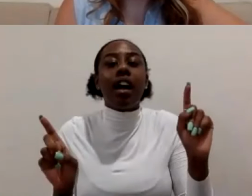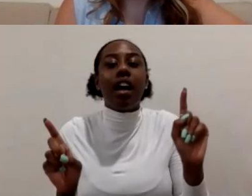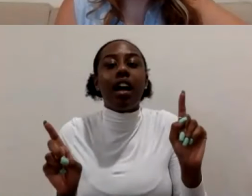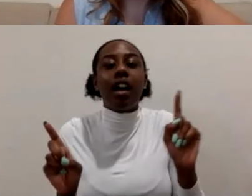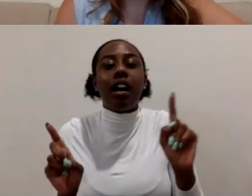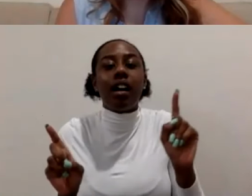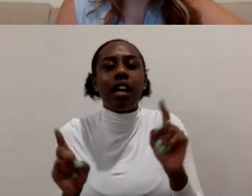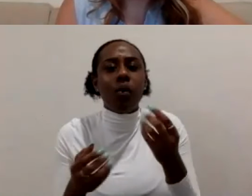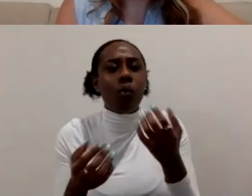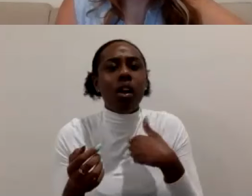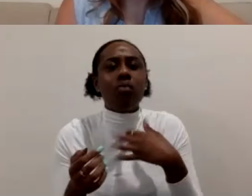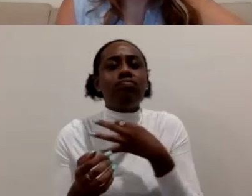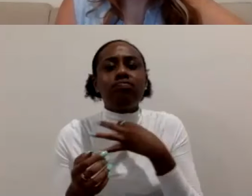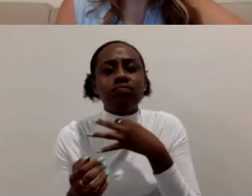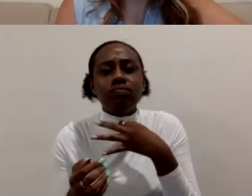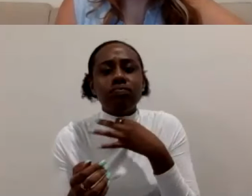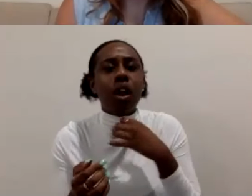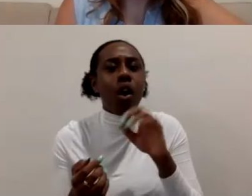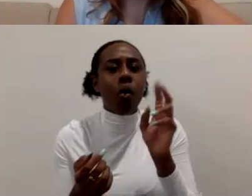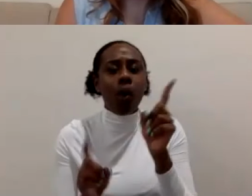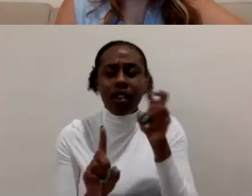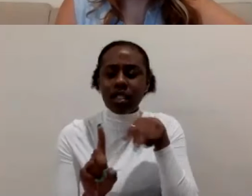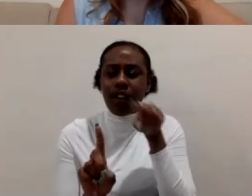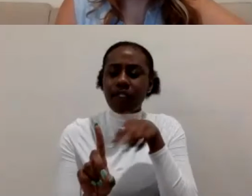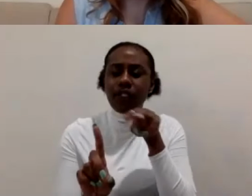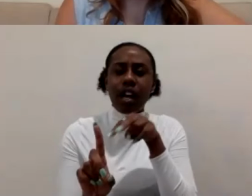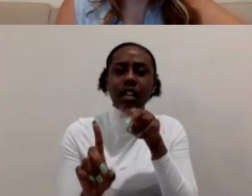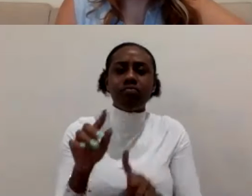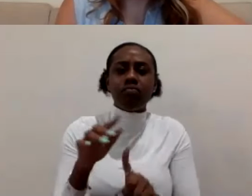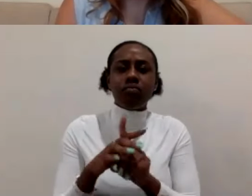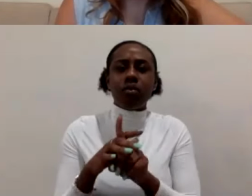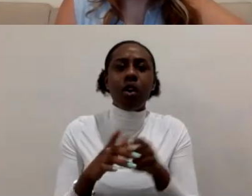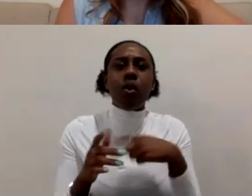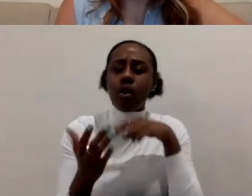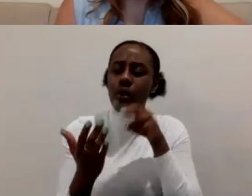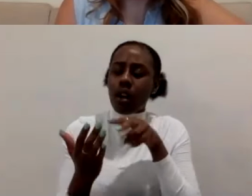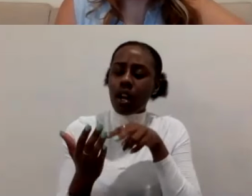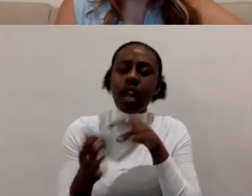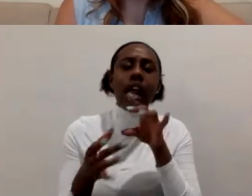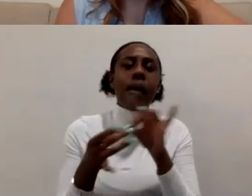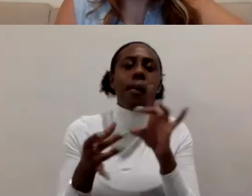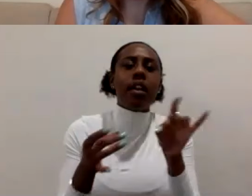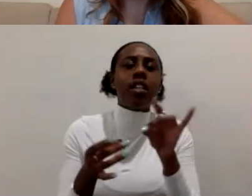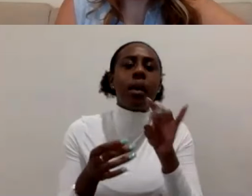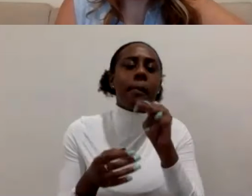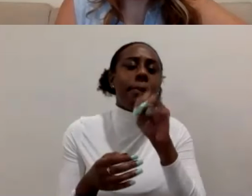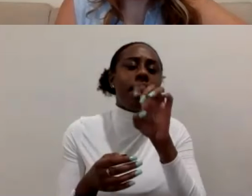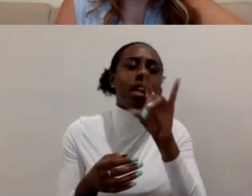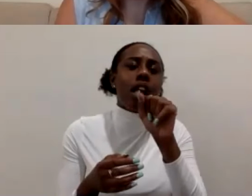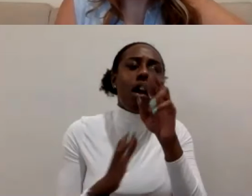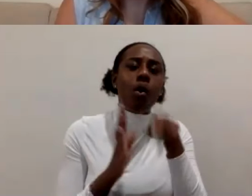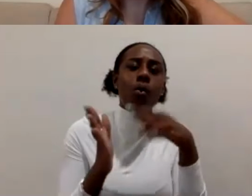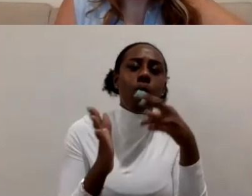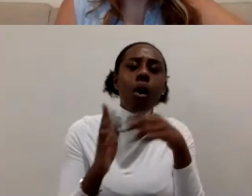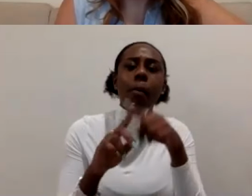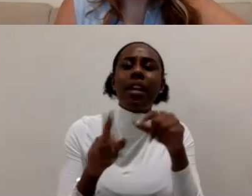the thing we were curious about is where the surveillance came in, because we were skimming and it kept mentioning the role of the media, but it didn't mention much, like